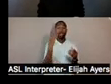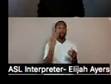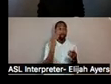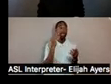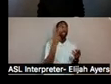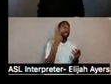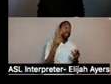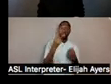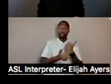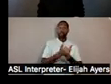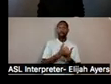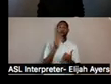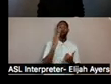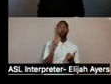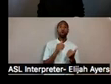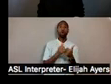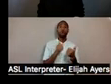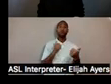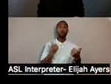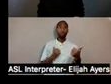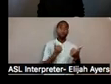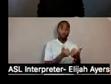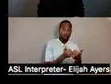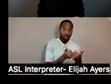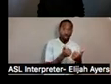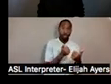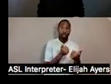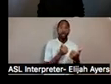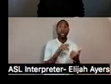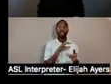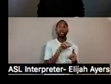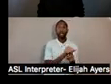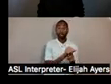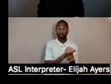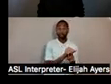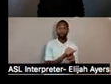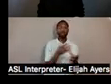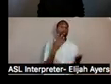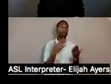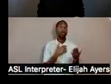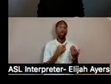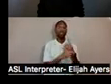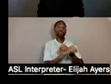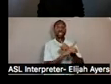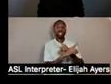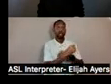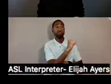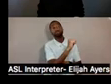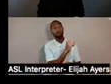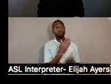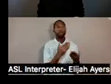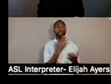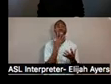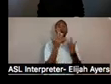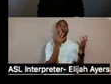as threat, we are going to move towards that thing and attack it. So we might get defensive, we might get a lot louder,